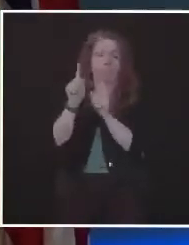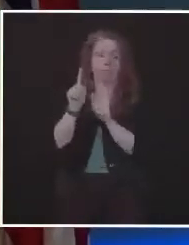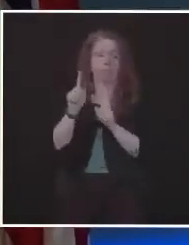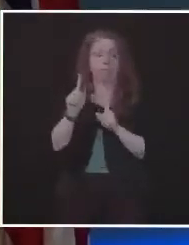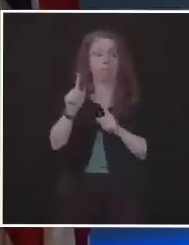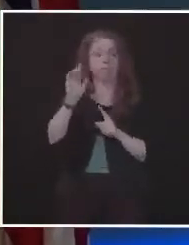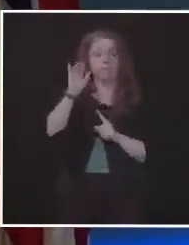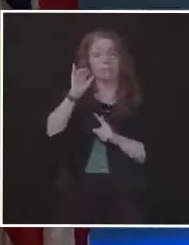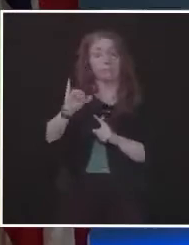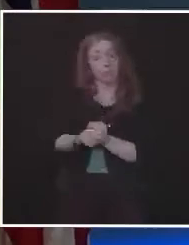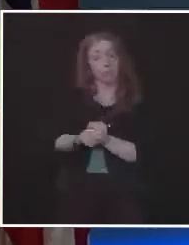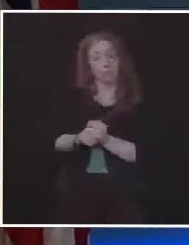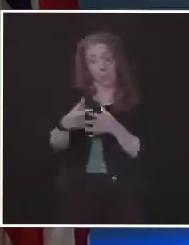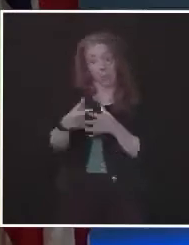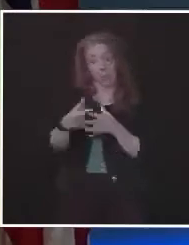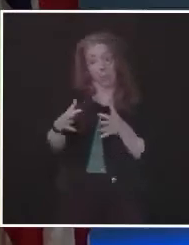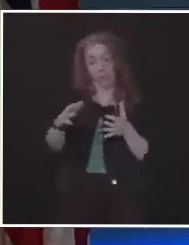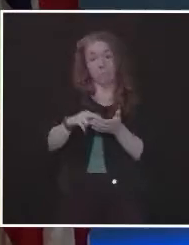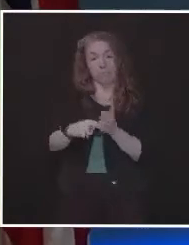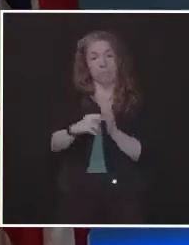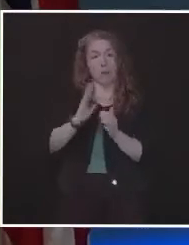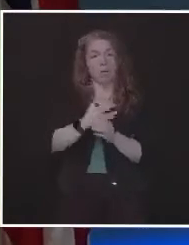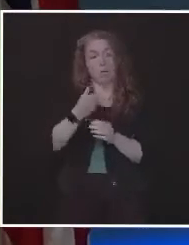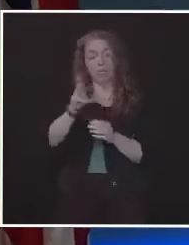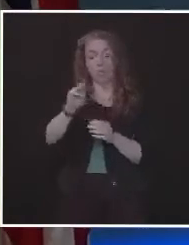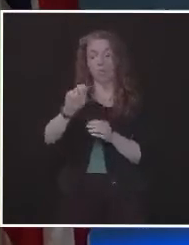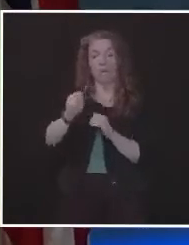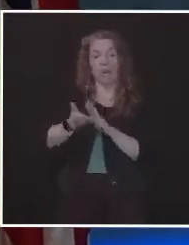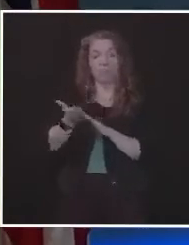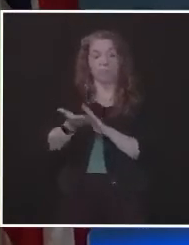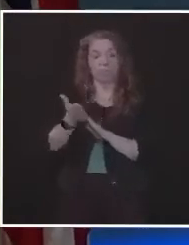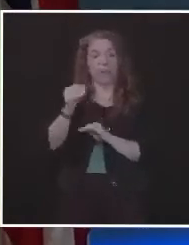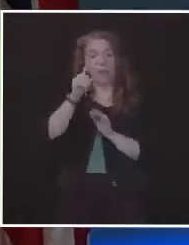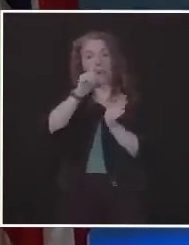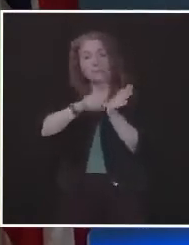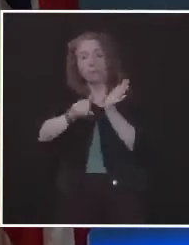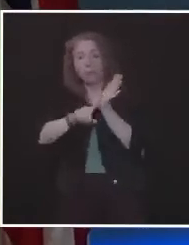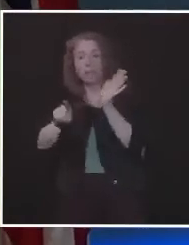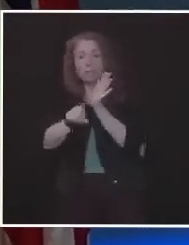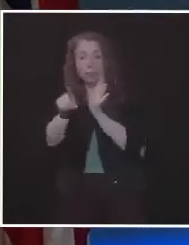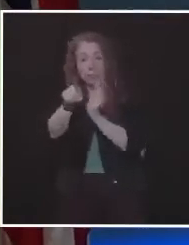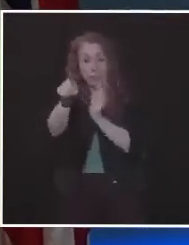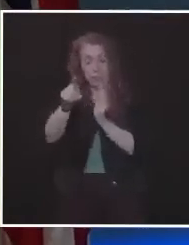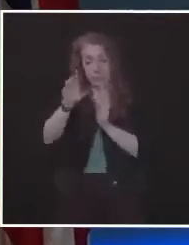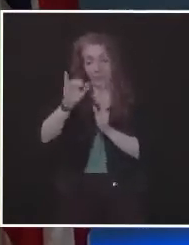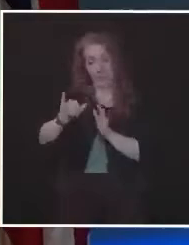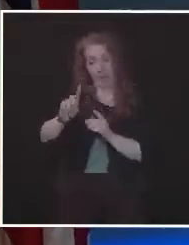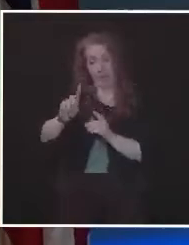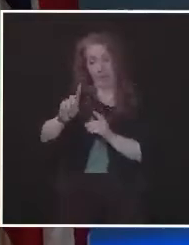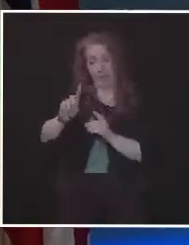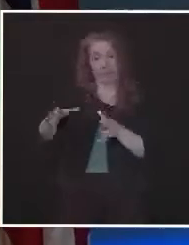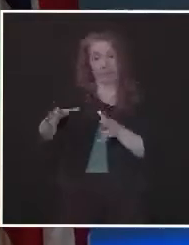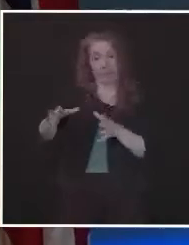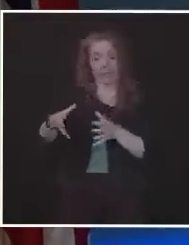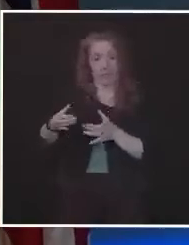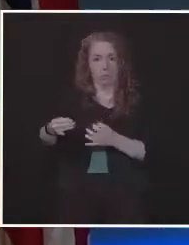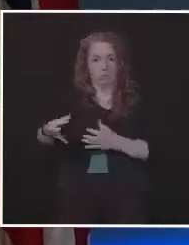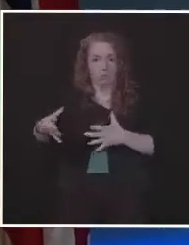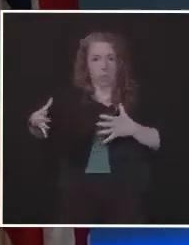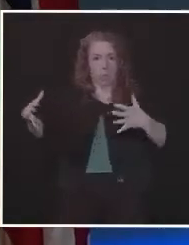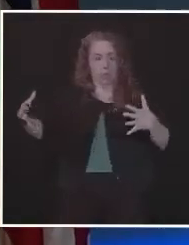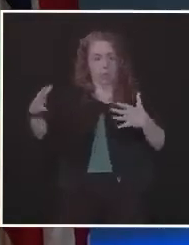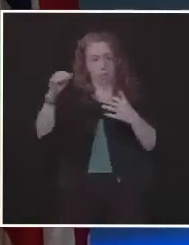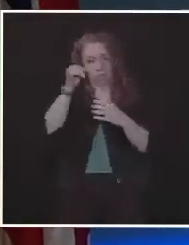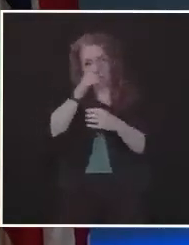and Exploration Mission Directorate to grow substantially. Our human